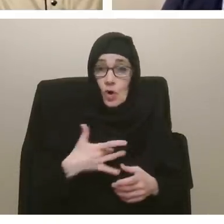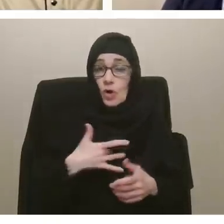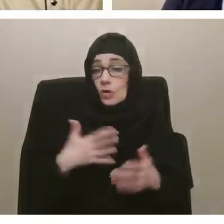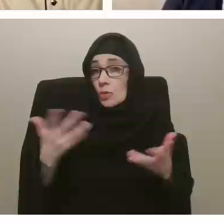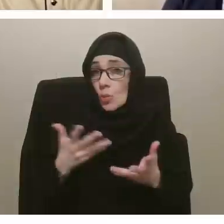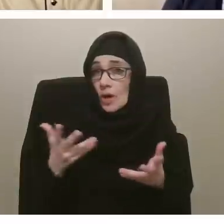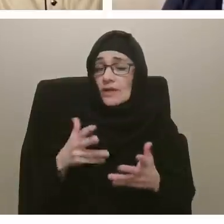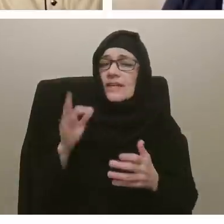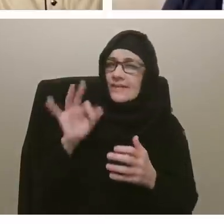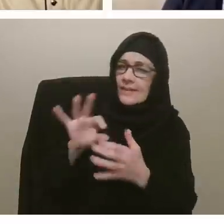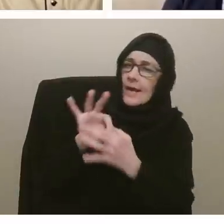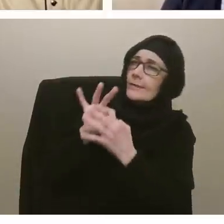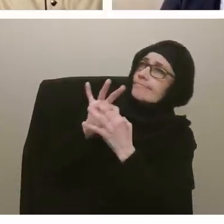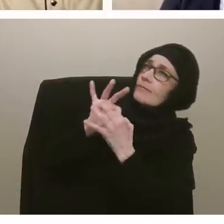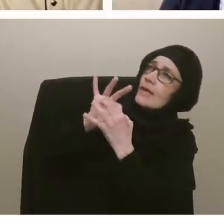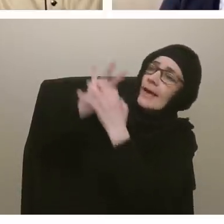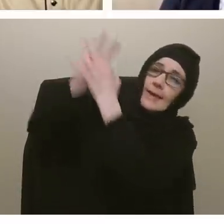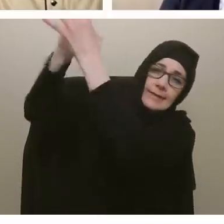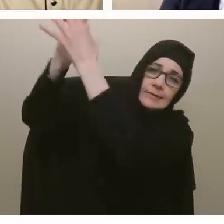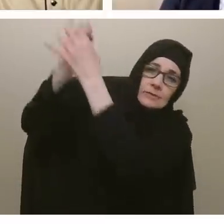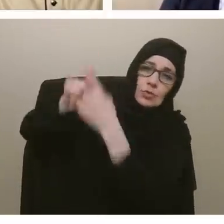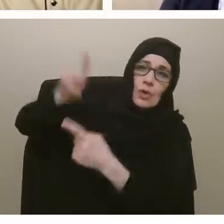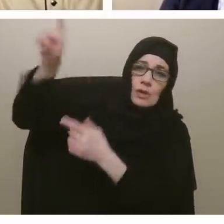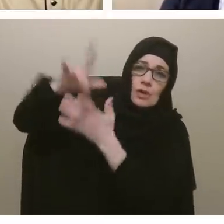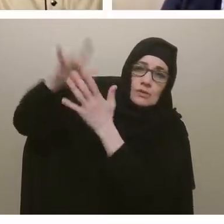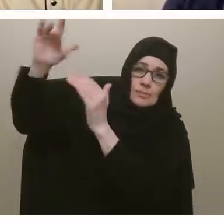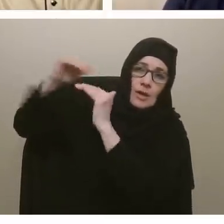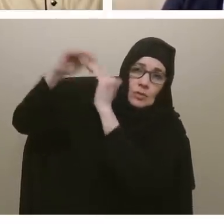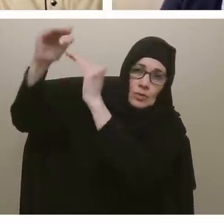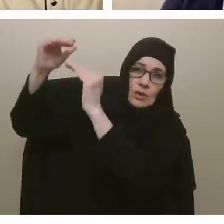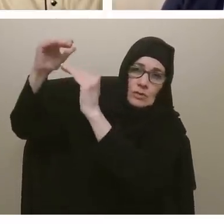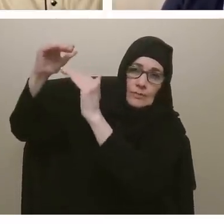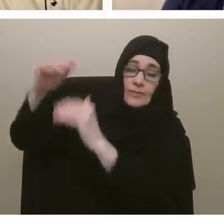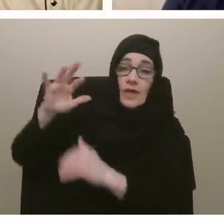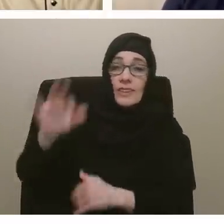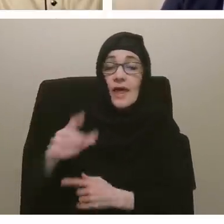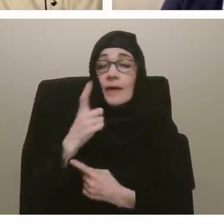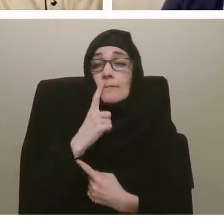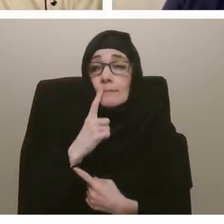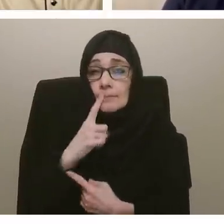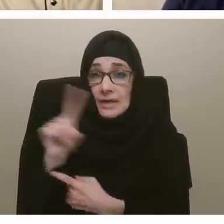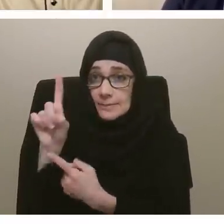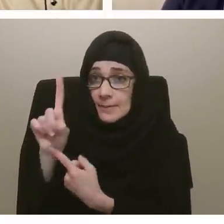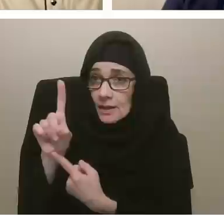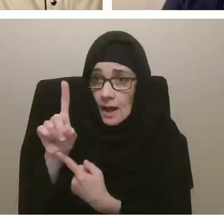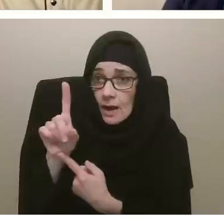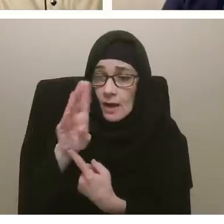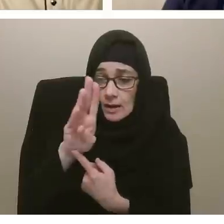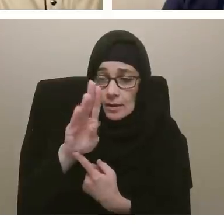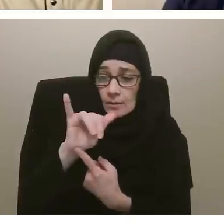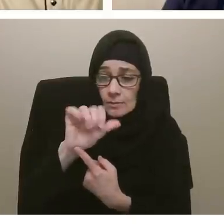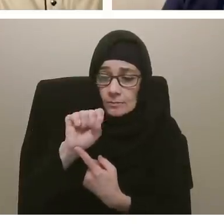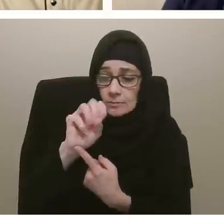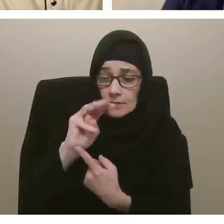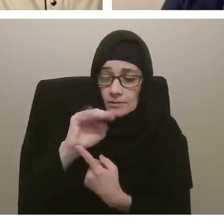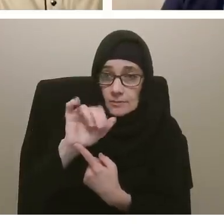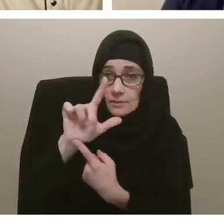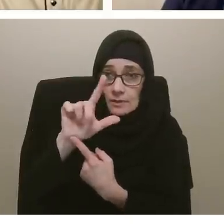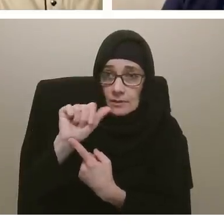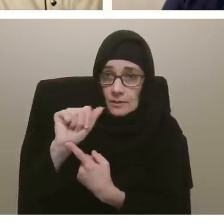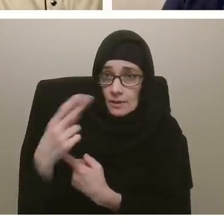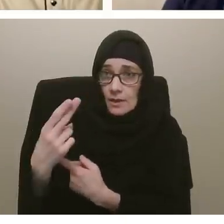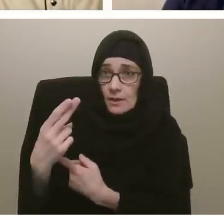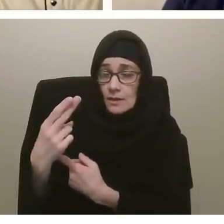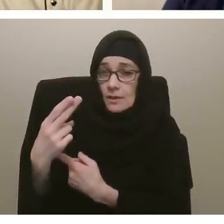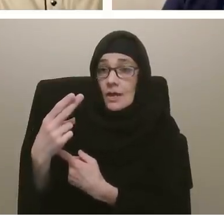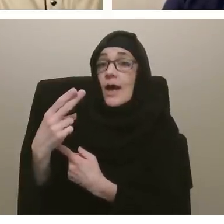connectedness to Allah subhanahu wa ta'ala. Because, the basmala The basmala was commanded in